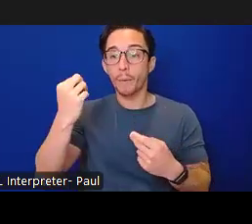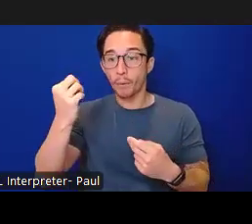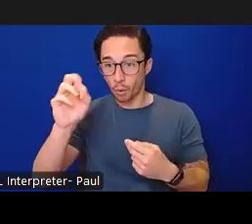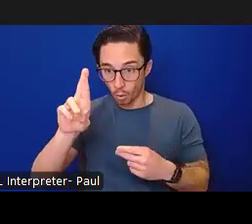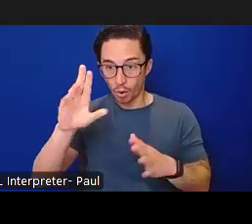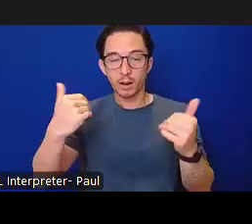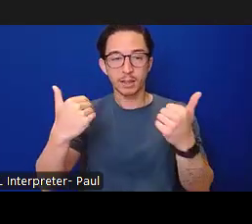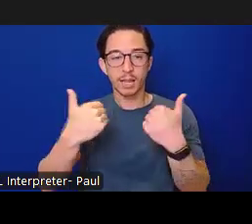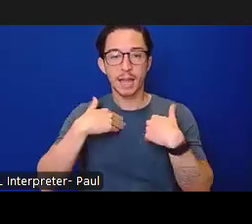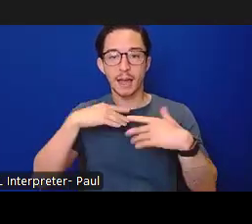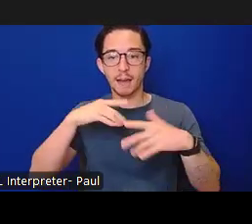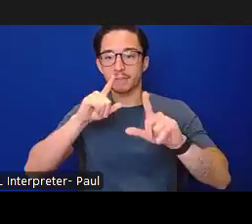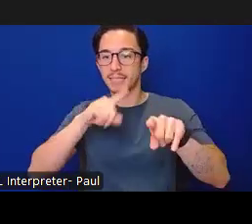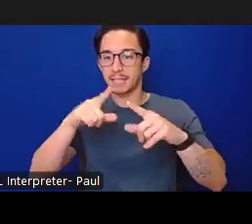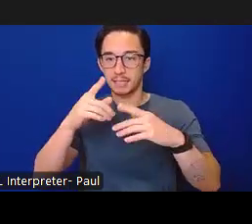more.